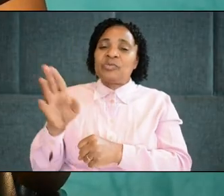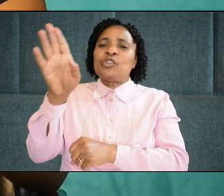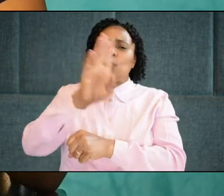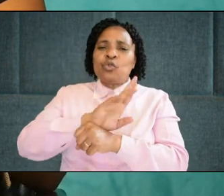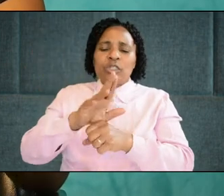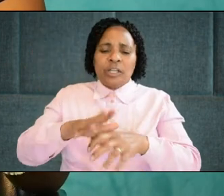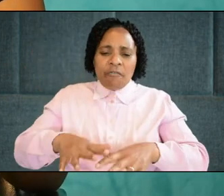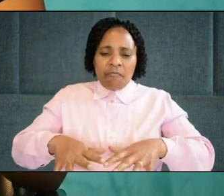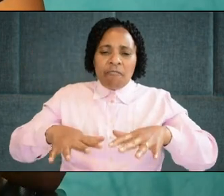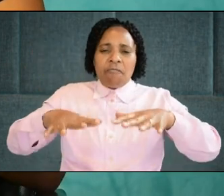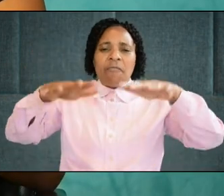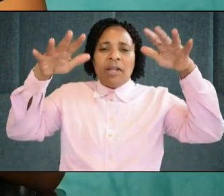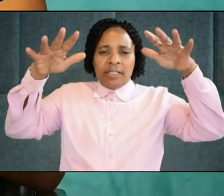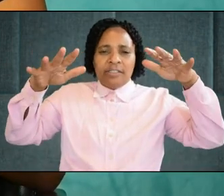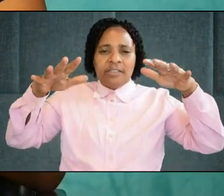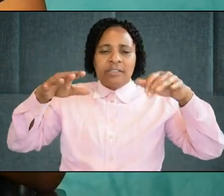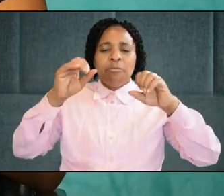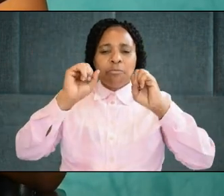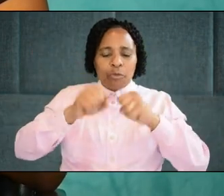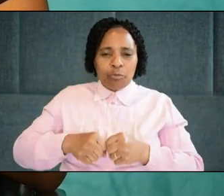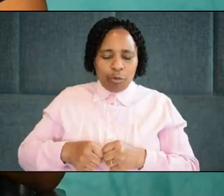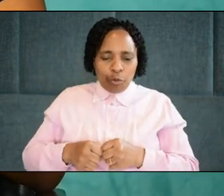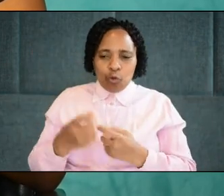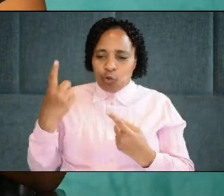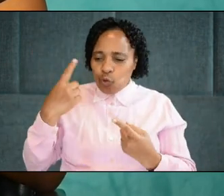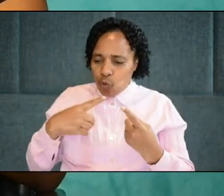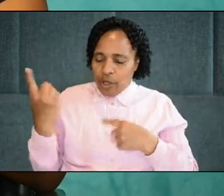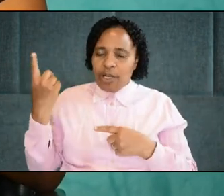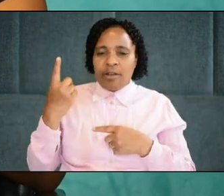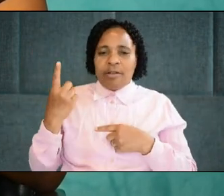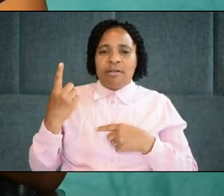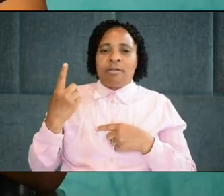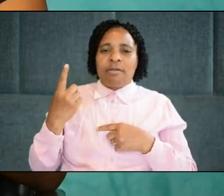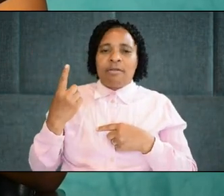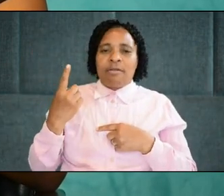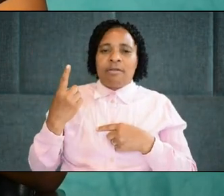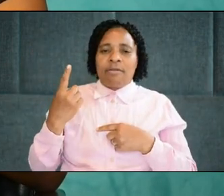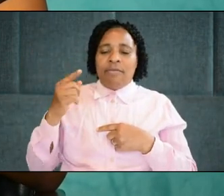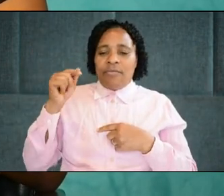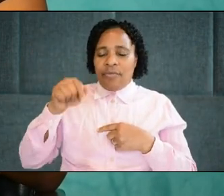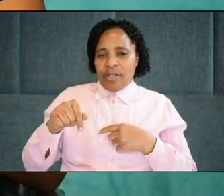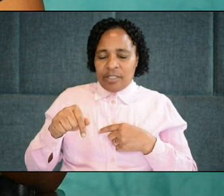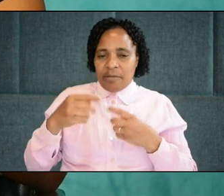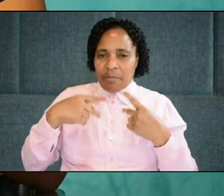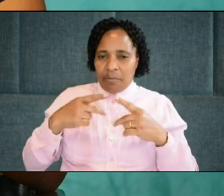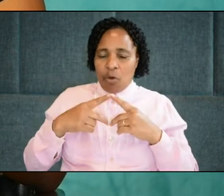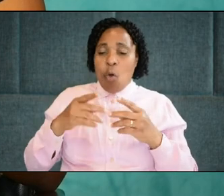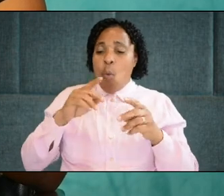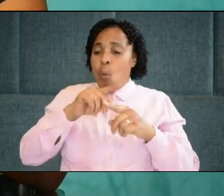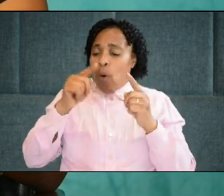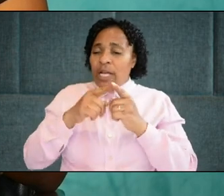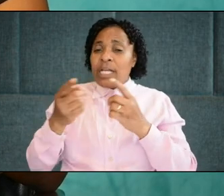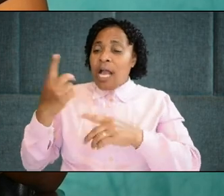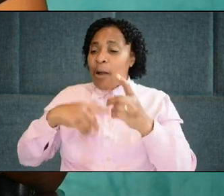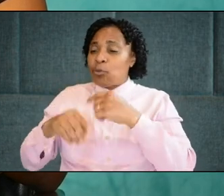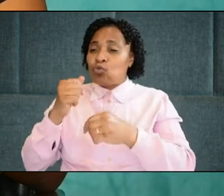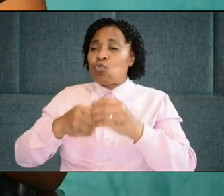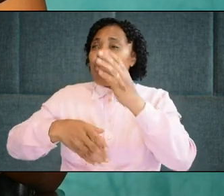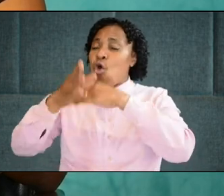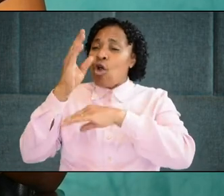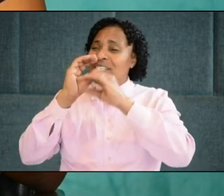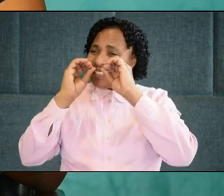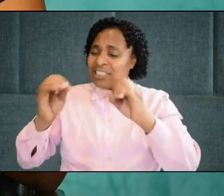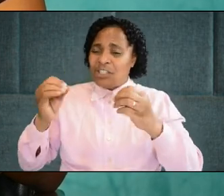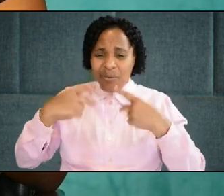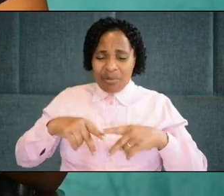to like get rid of them. So I think that when it comes to ungodly people, people going